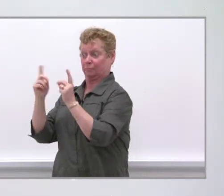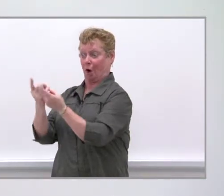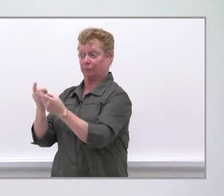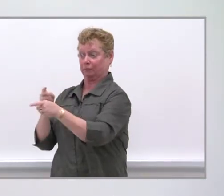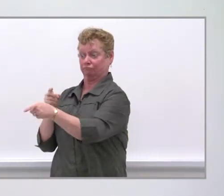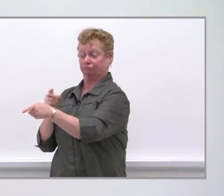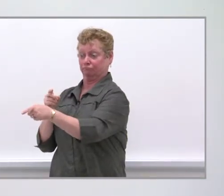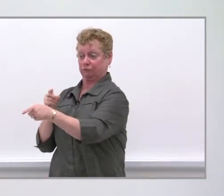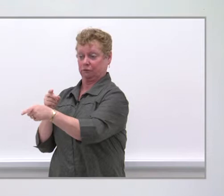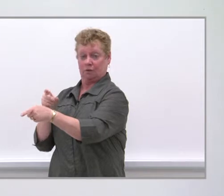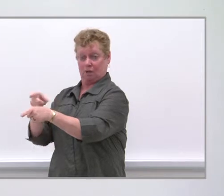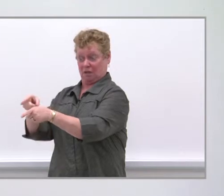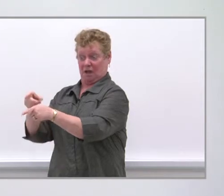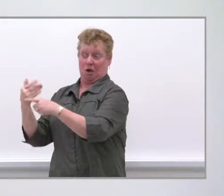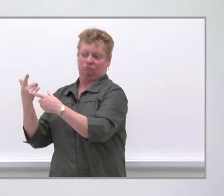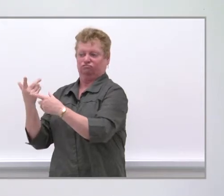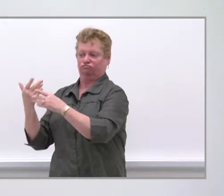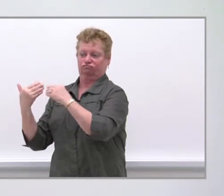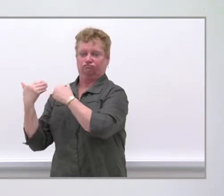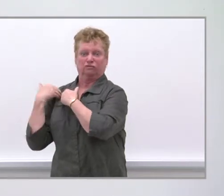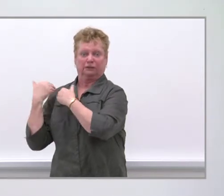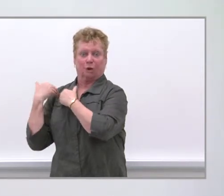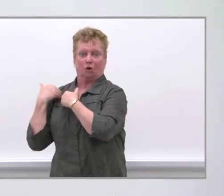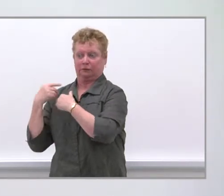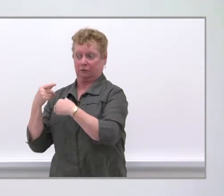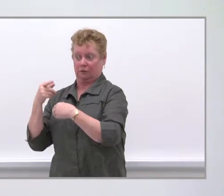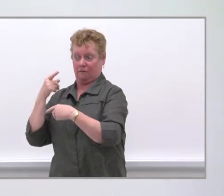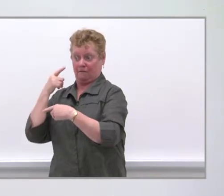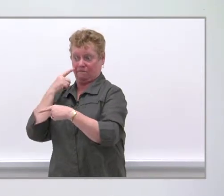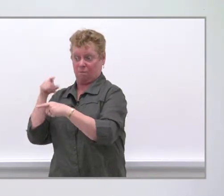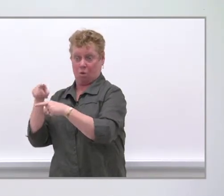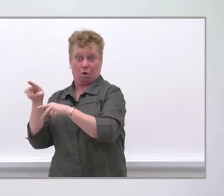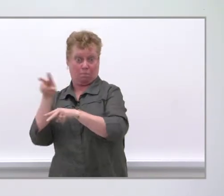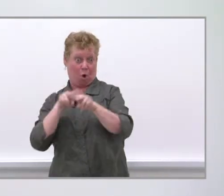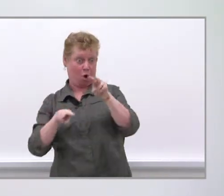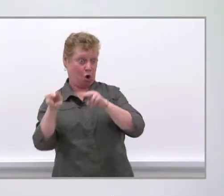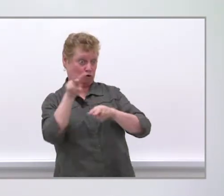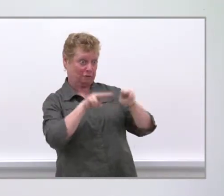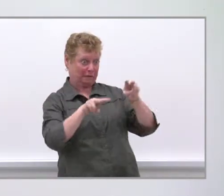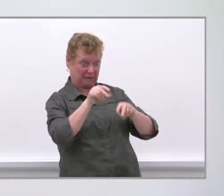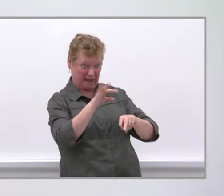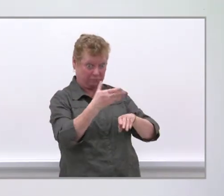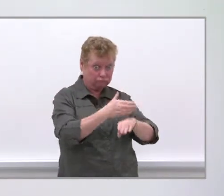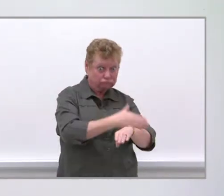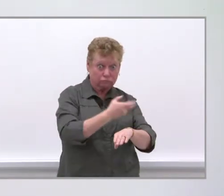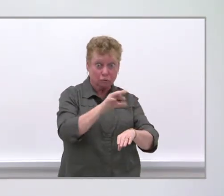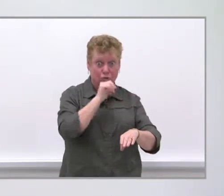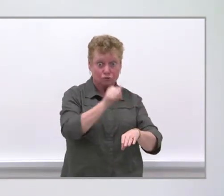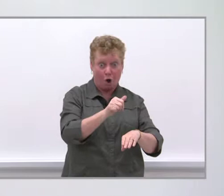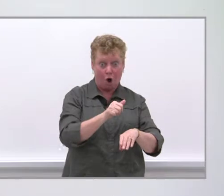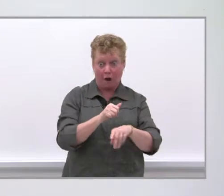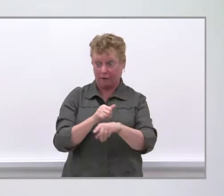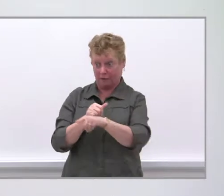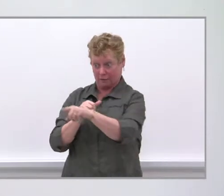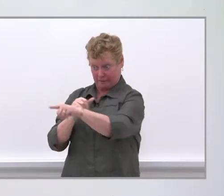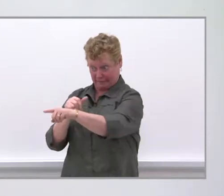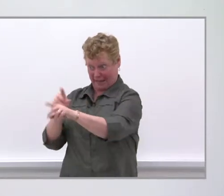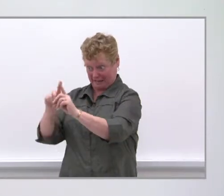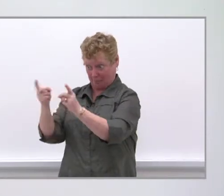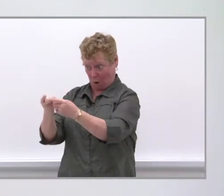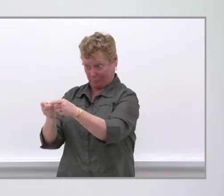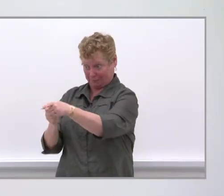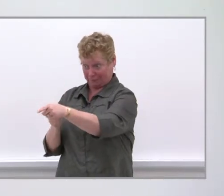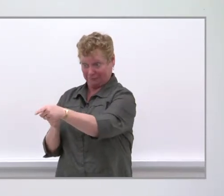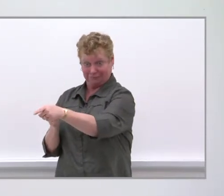is responsible for monitoring progress in implementing the